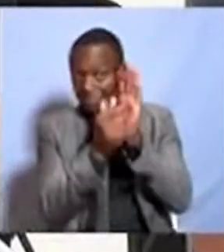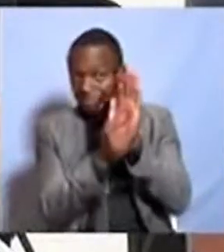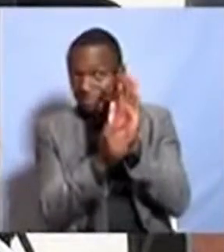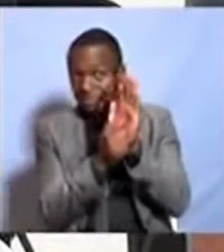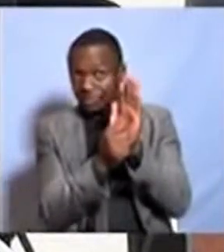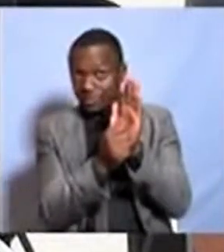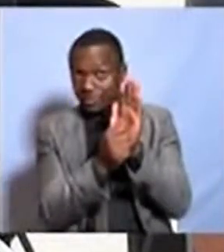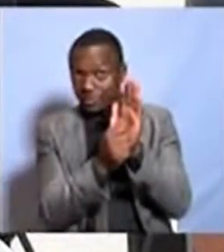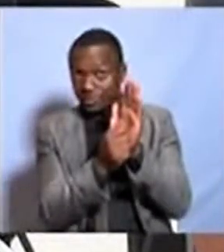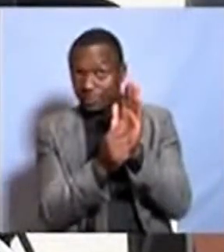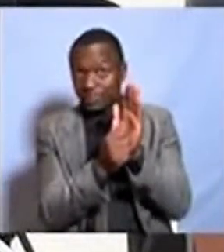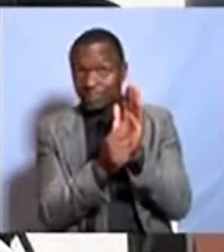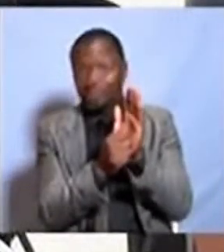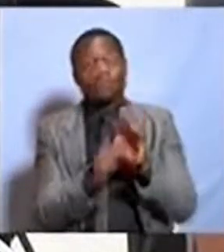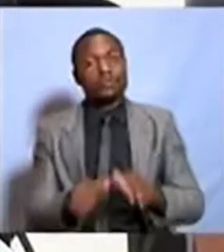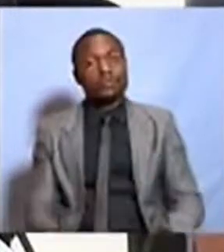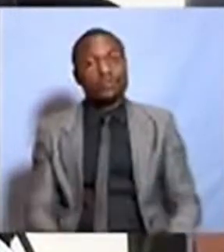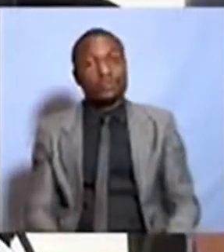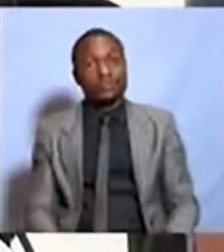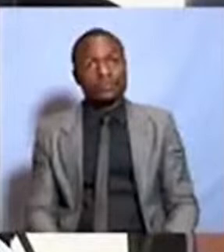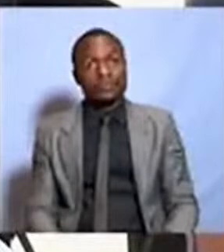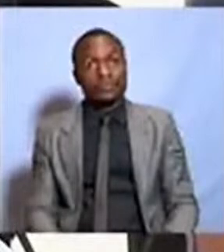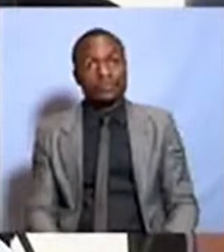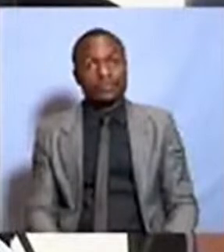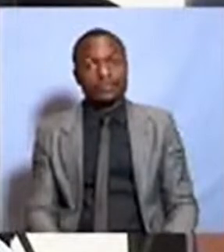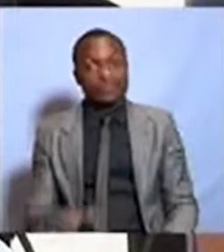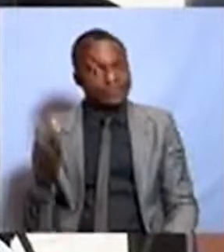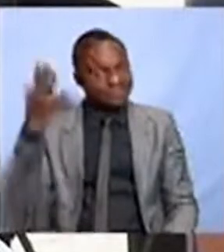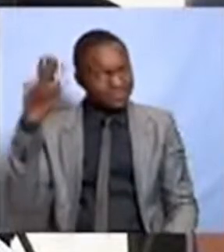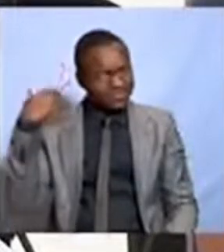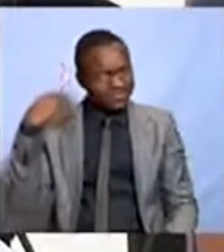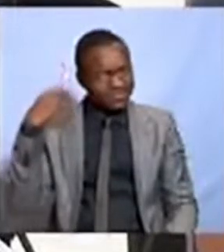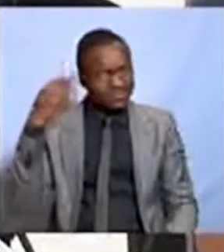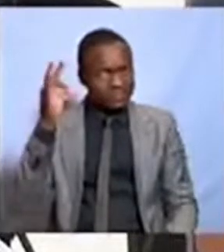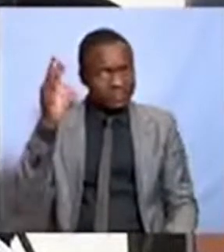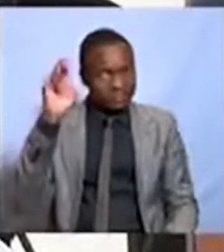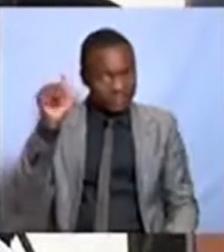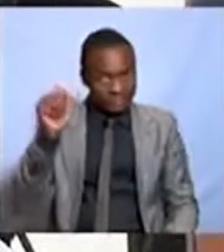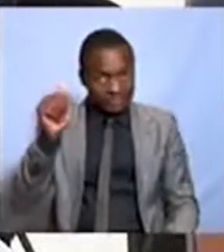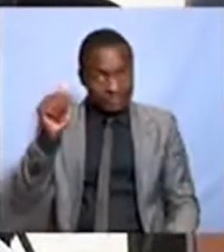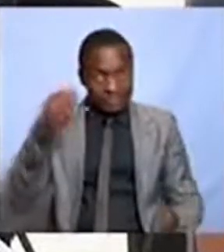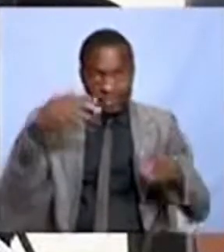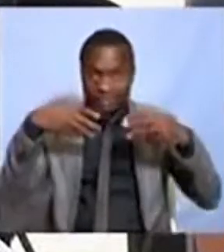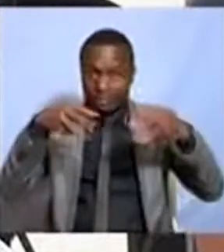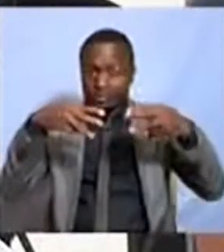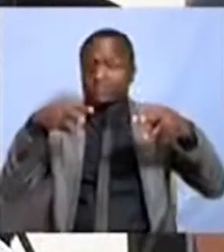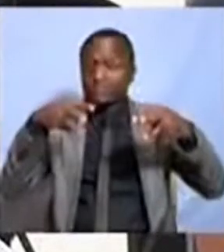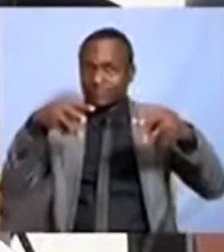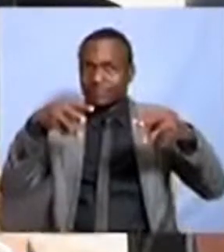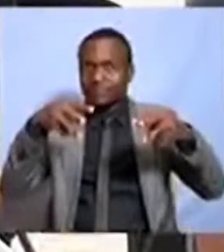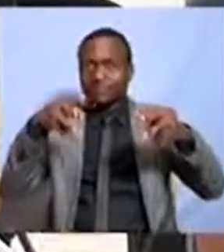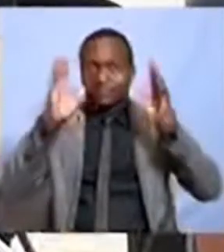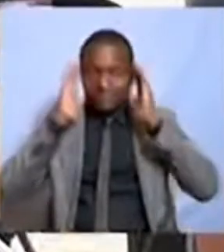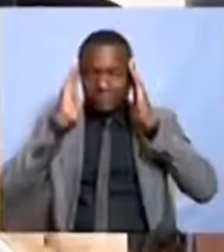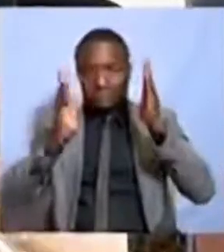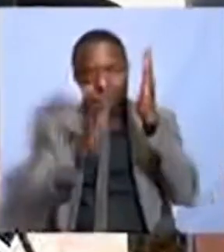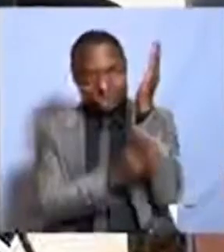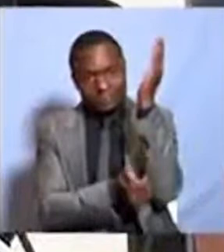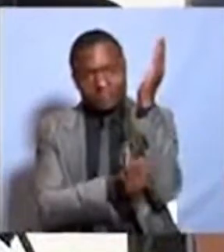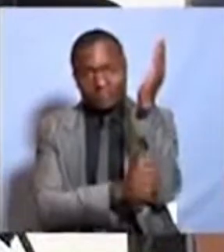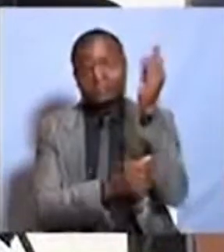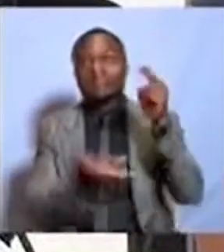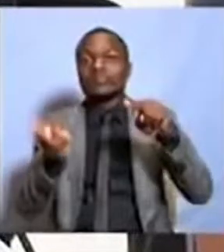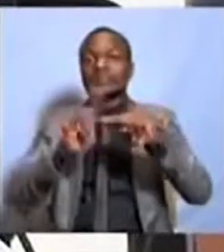diversity. Recently, not recently, the former FRA marketing prices concentrated more of maize, and then there's that increment from 180